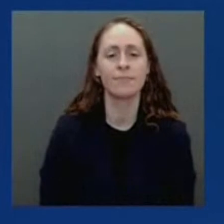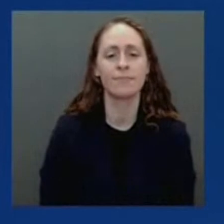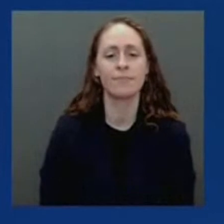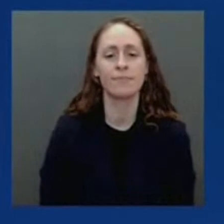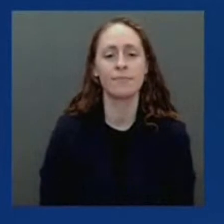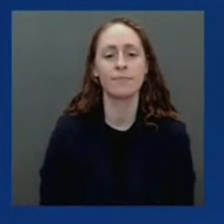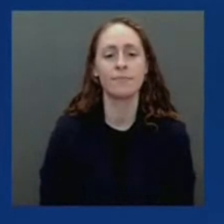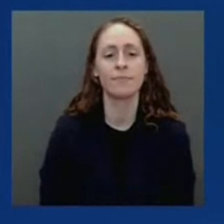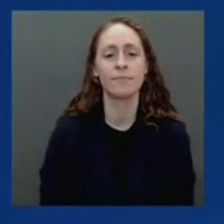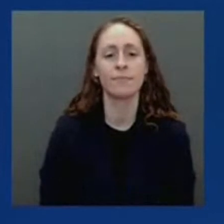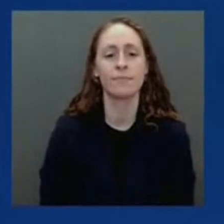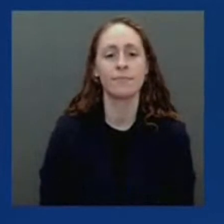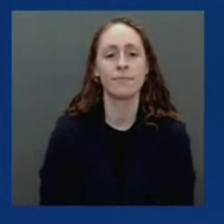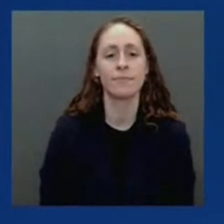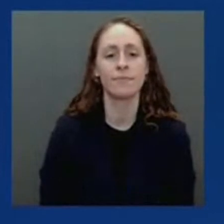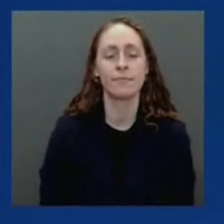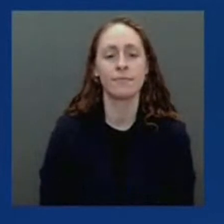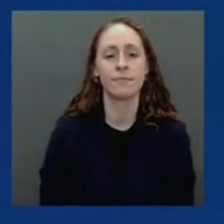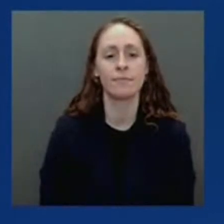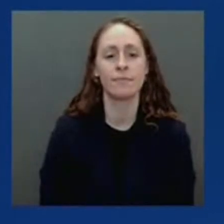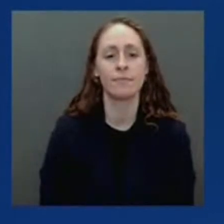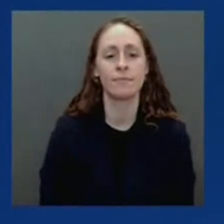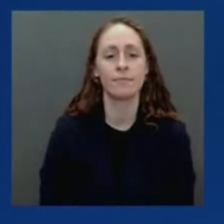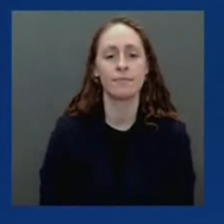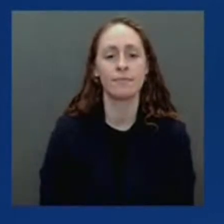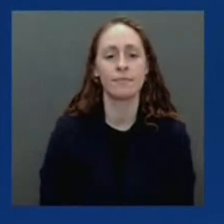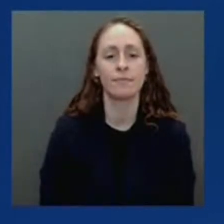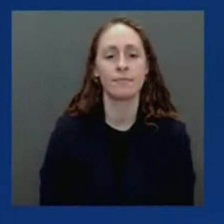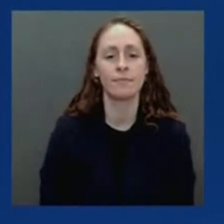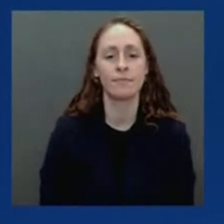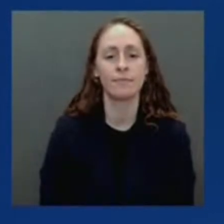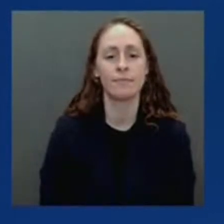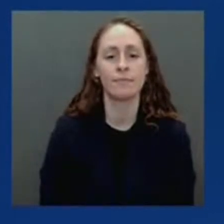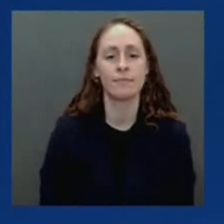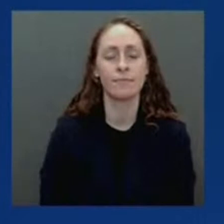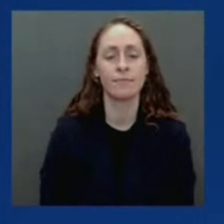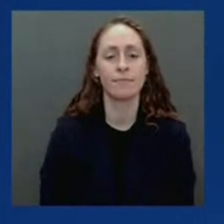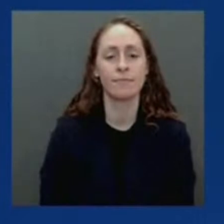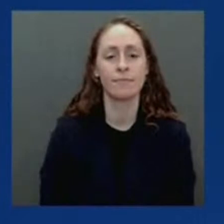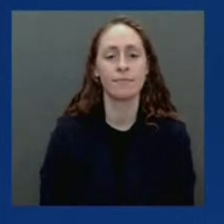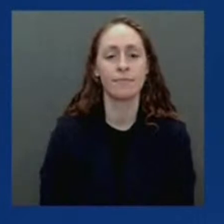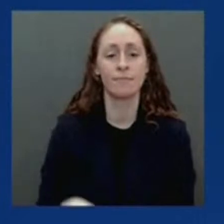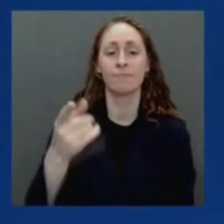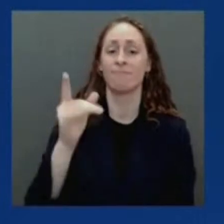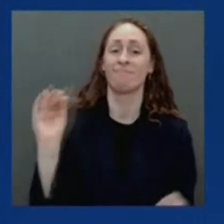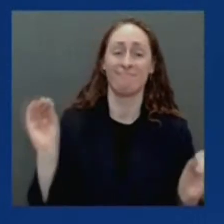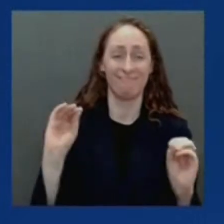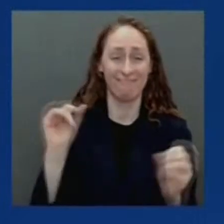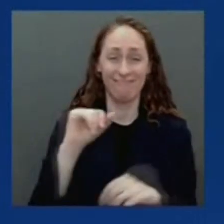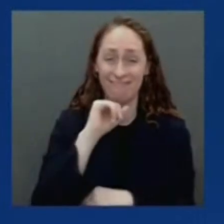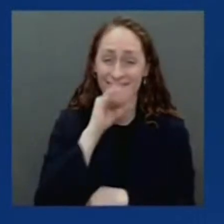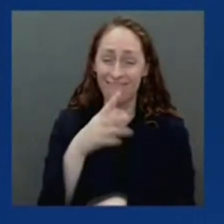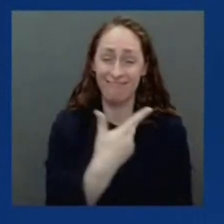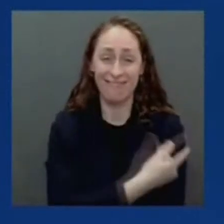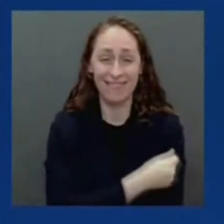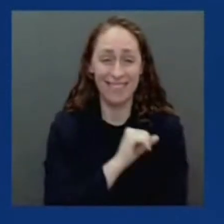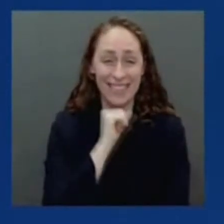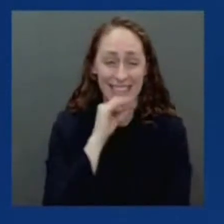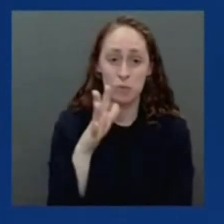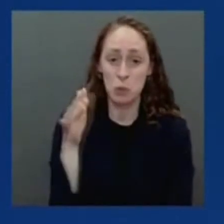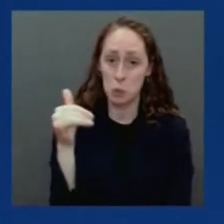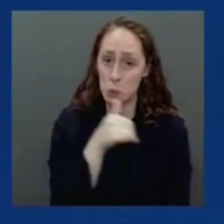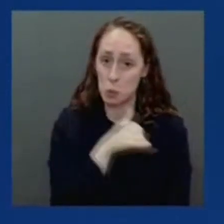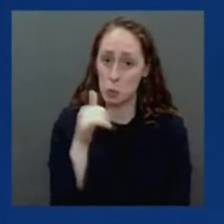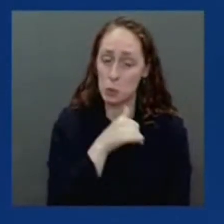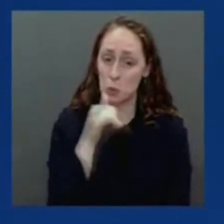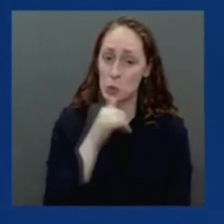97 times more likely to die compared to those who were boosted. I also want to share new data